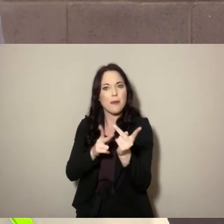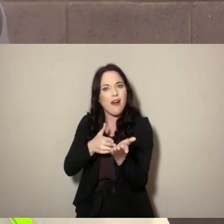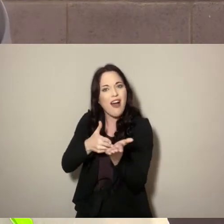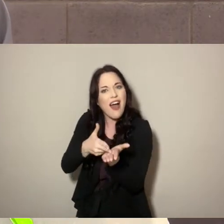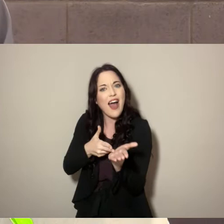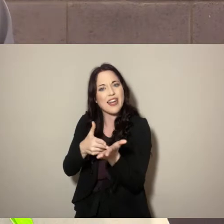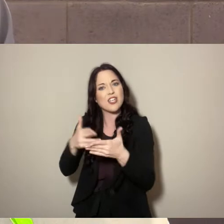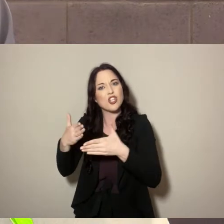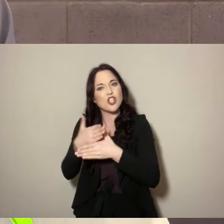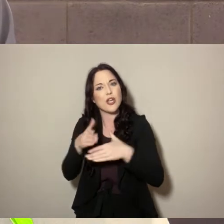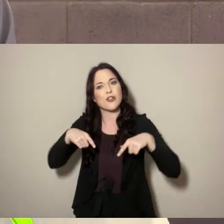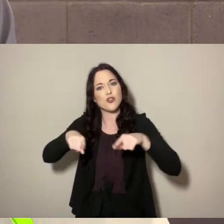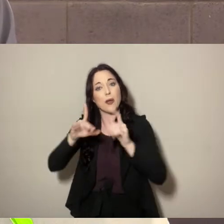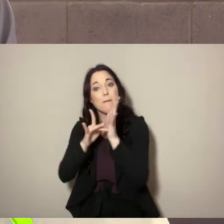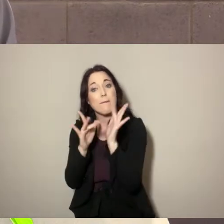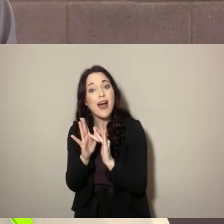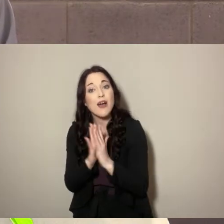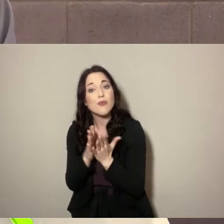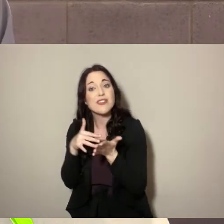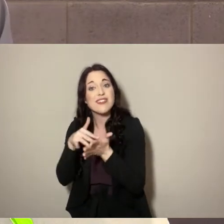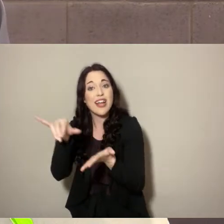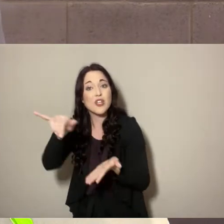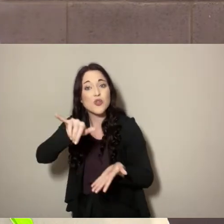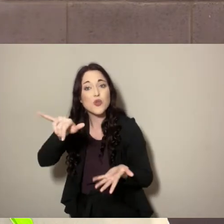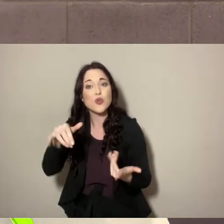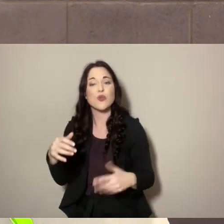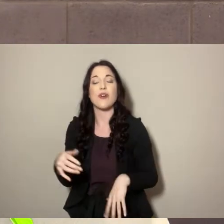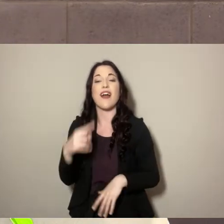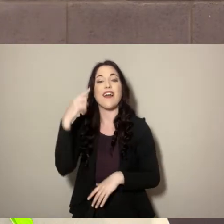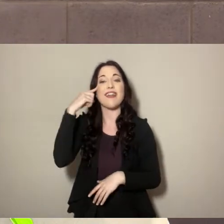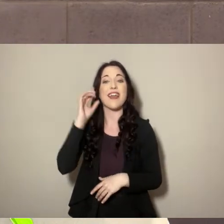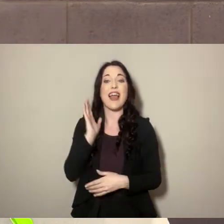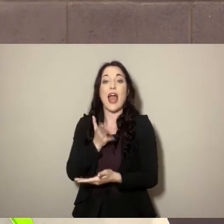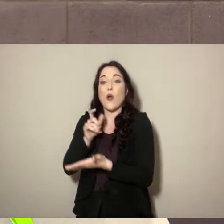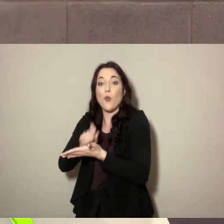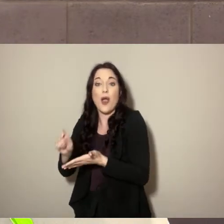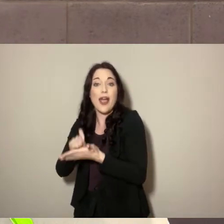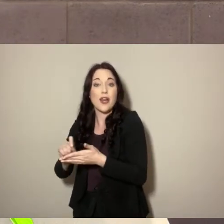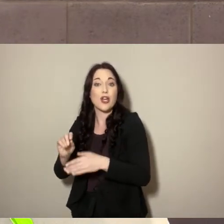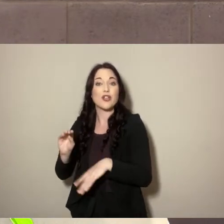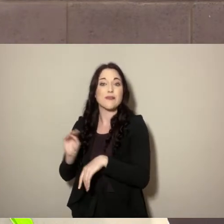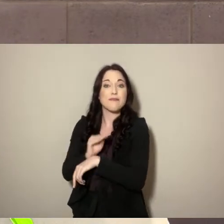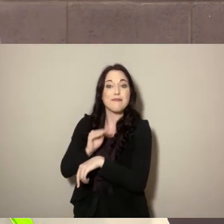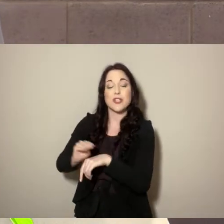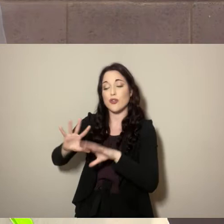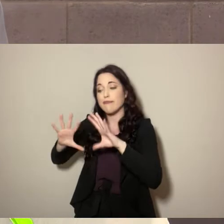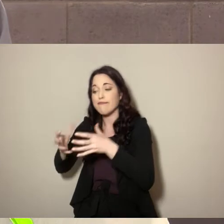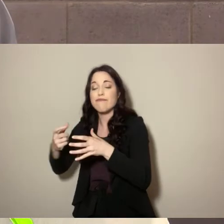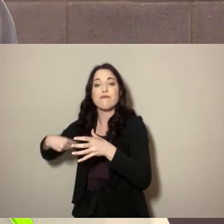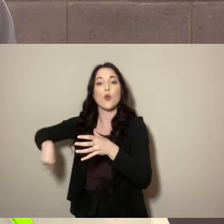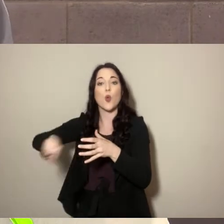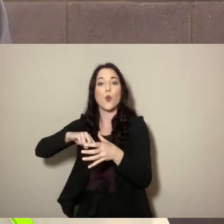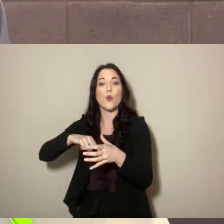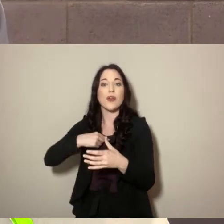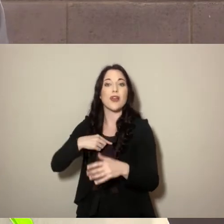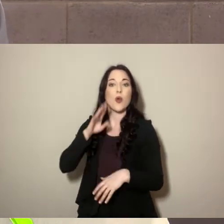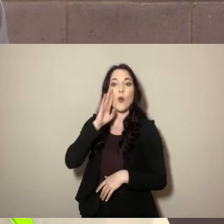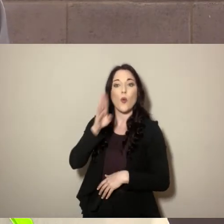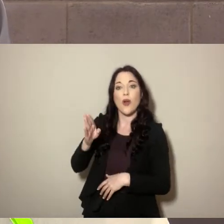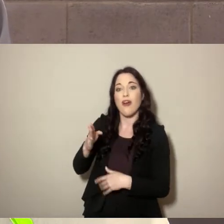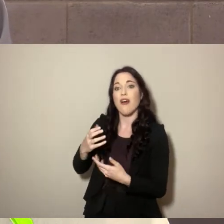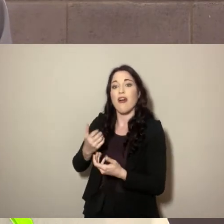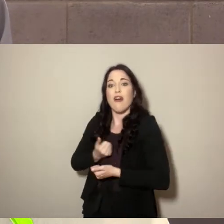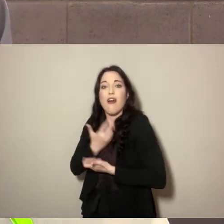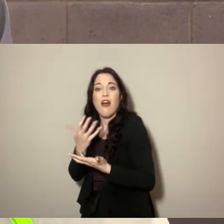at Bible study. I think also of our writer's ministry, where we pour out our hearts and write about it, and then share devotionals with